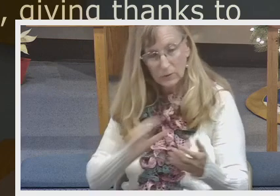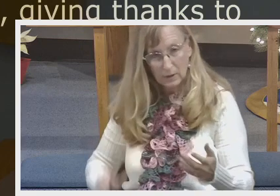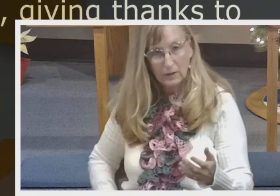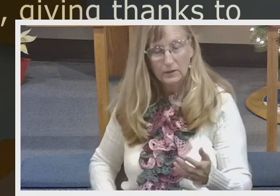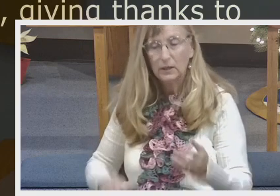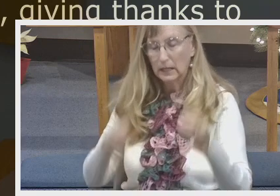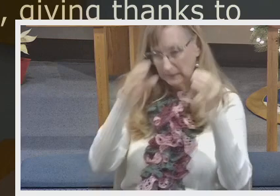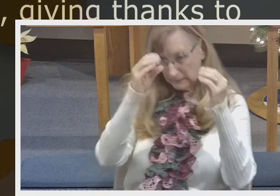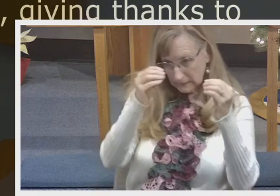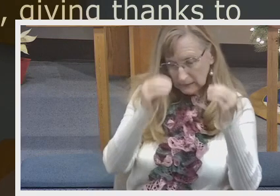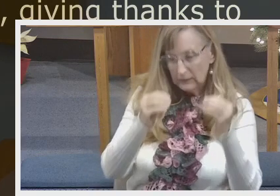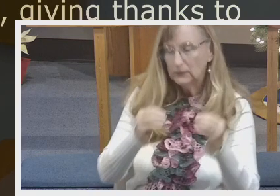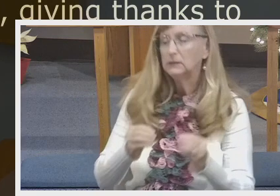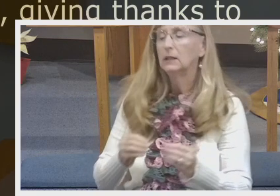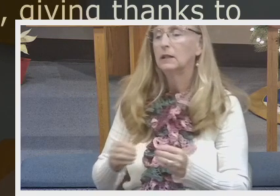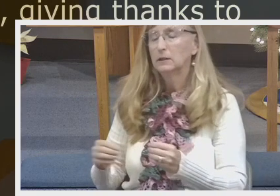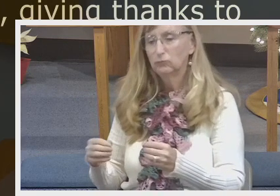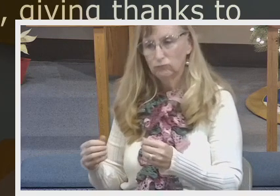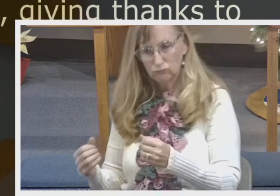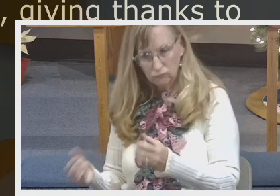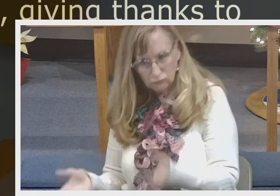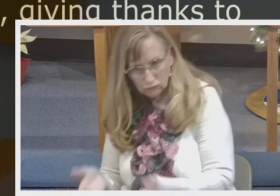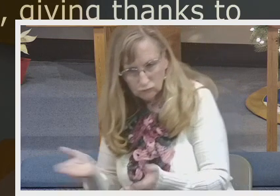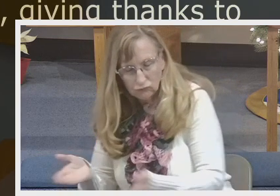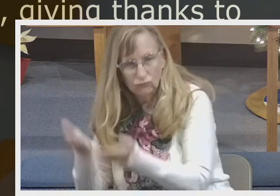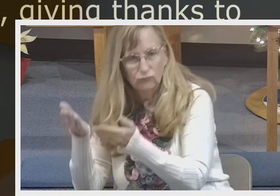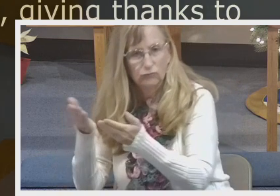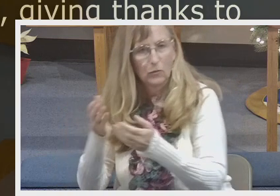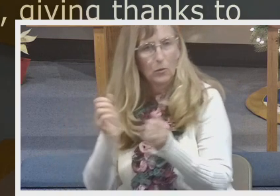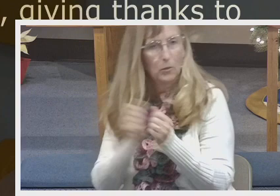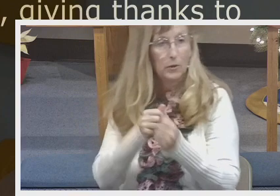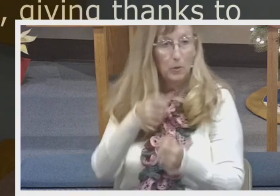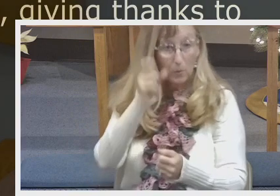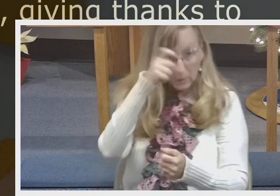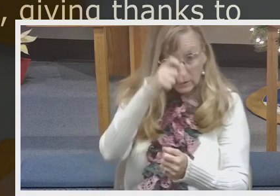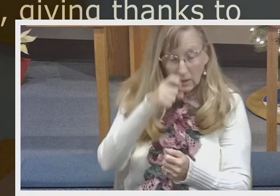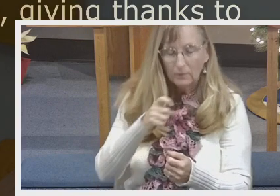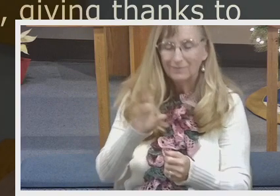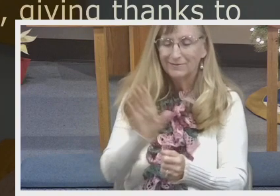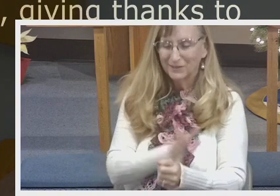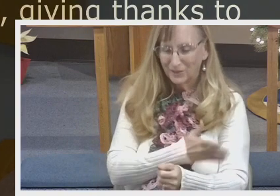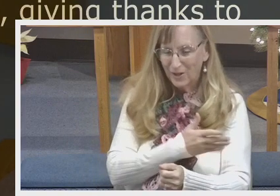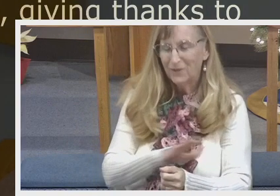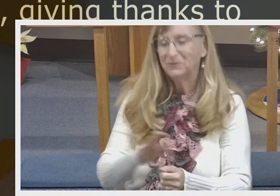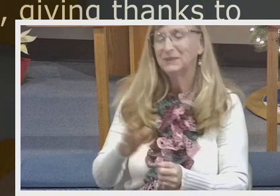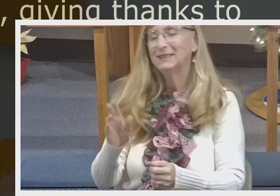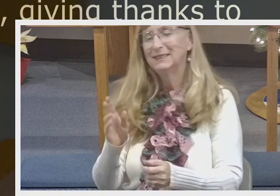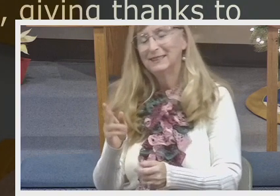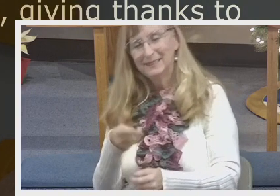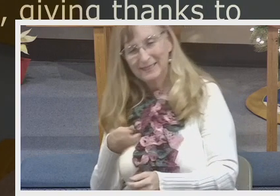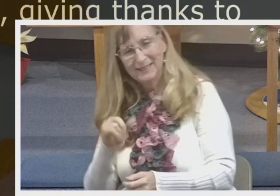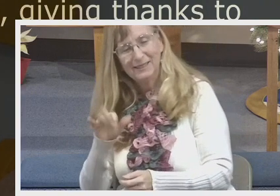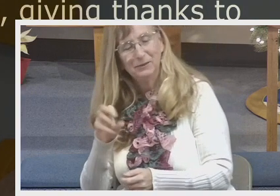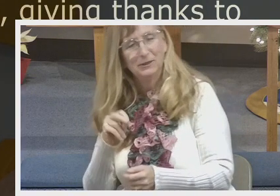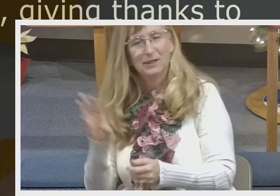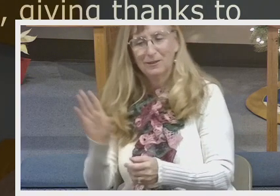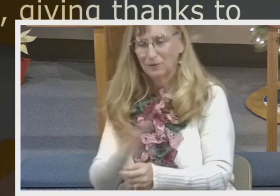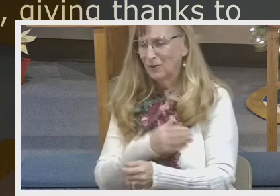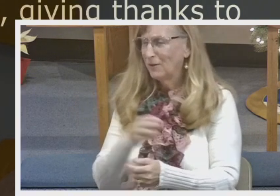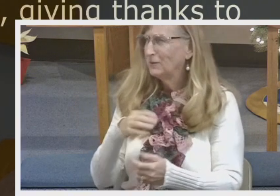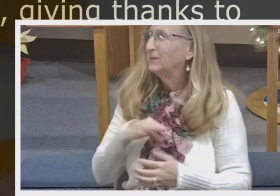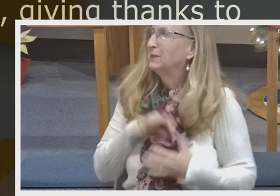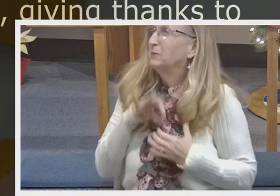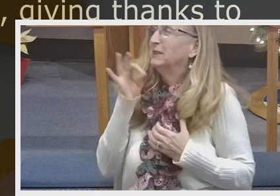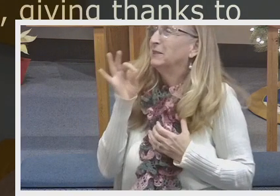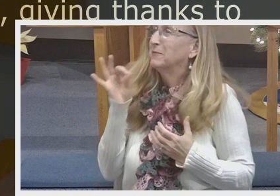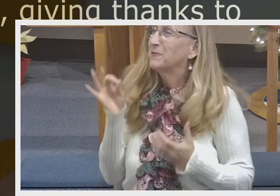one another with all wisdom through psalms, hymns, and songs of the Spirit, singing to God